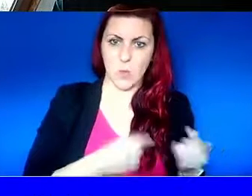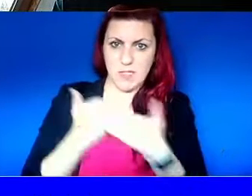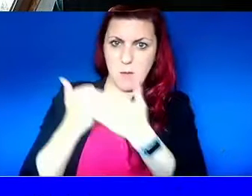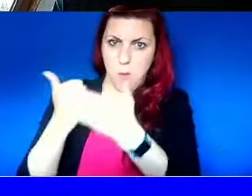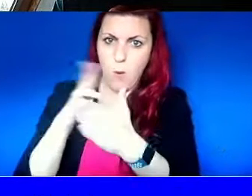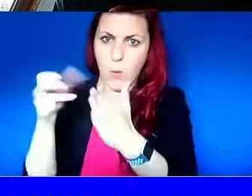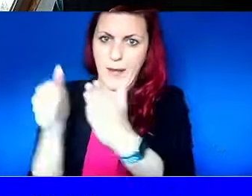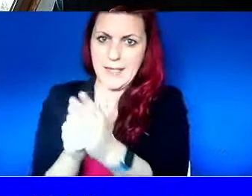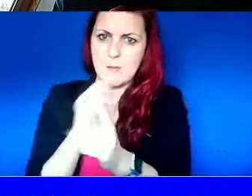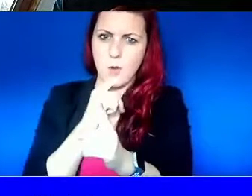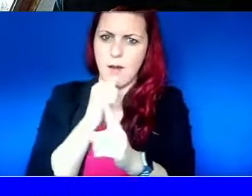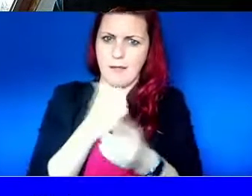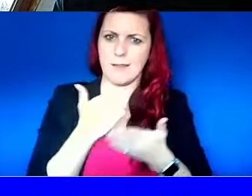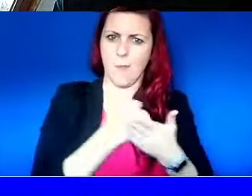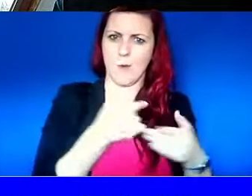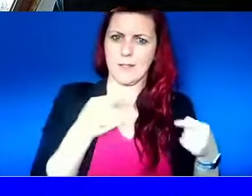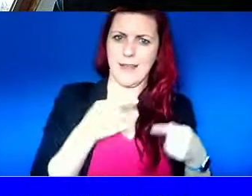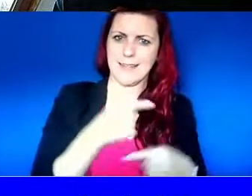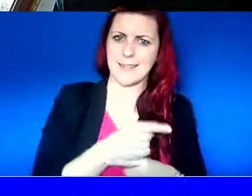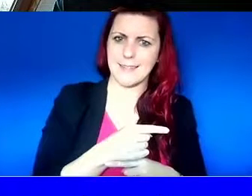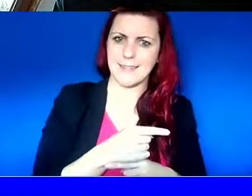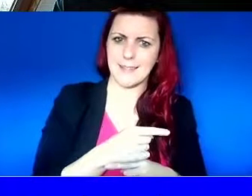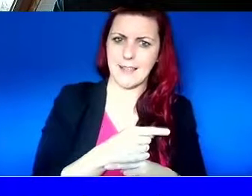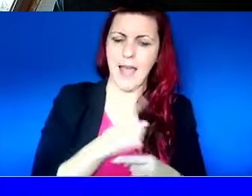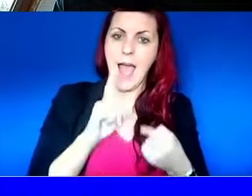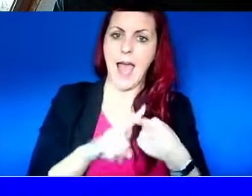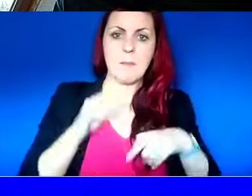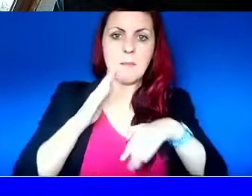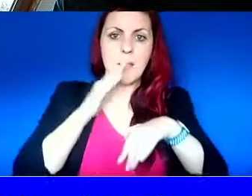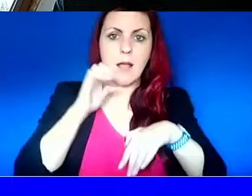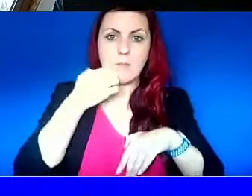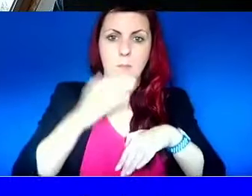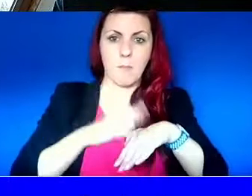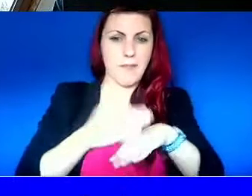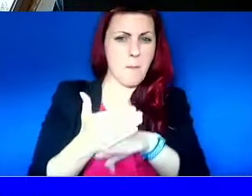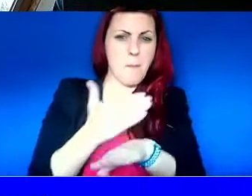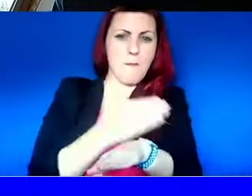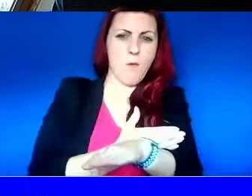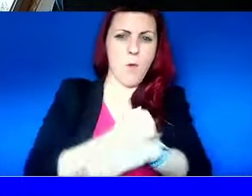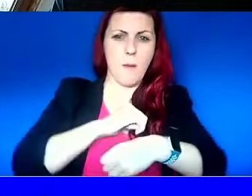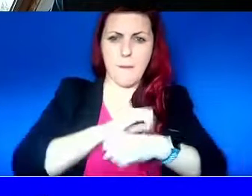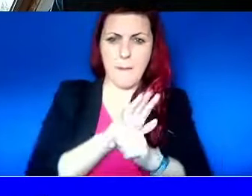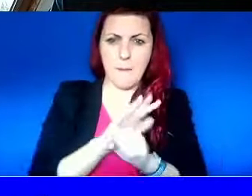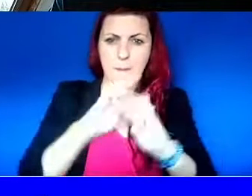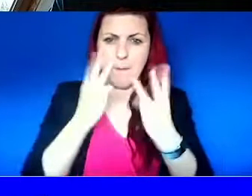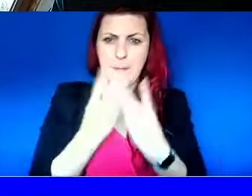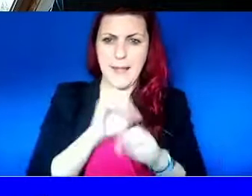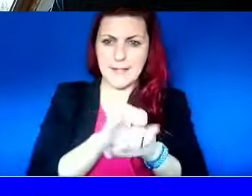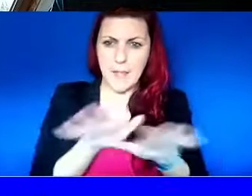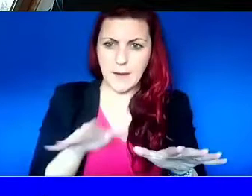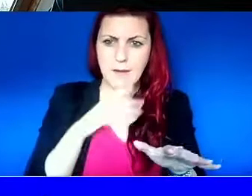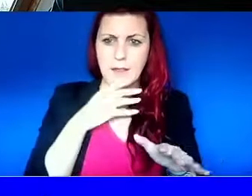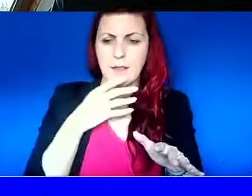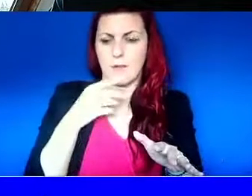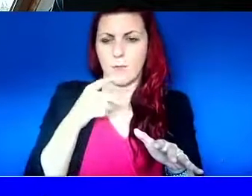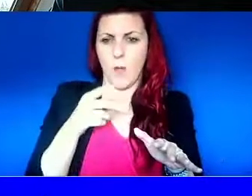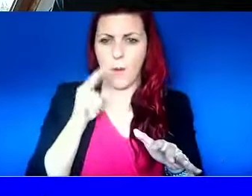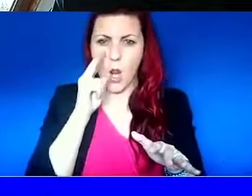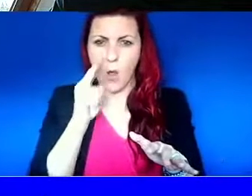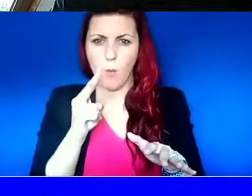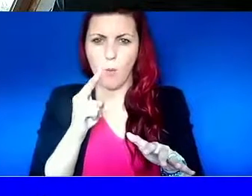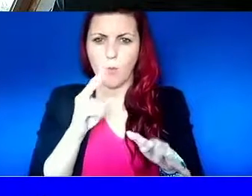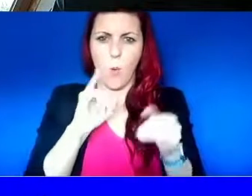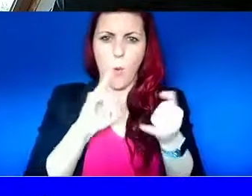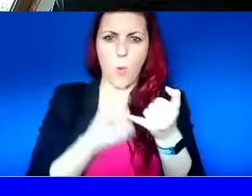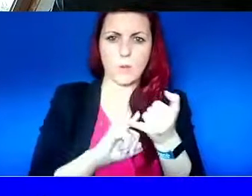And also there's been a massive increase in the use of virtual hearings. This is before the pandemic. So the way that we looked very closely at those on remand